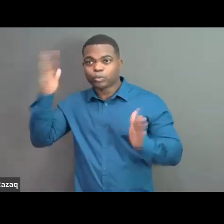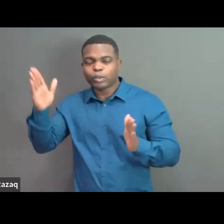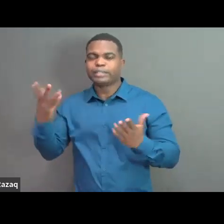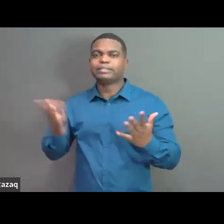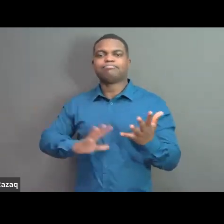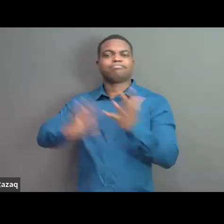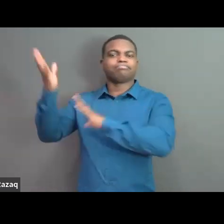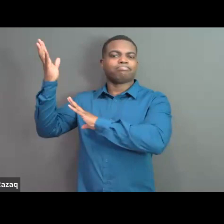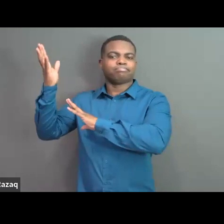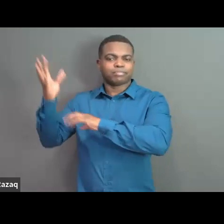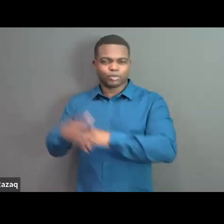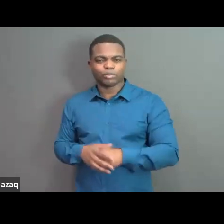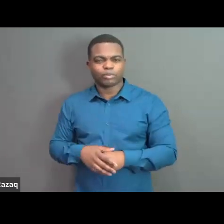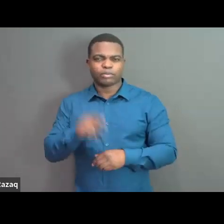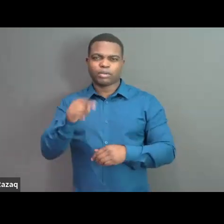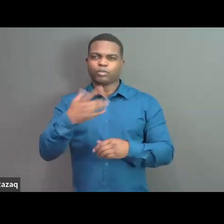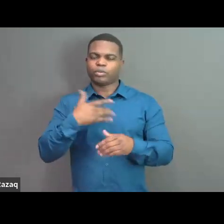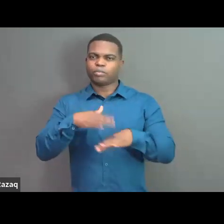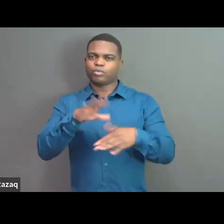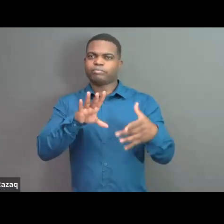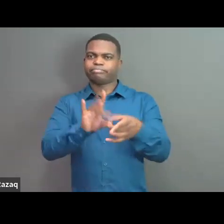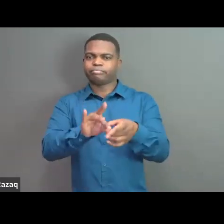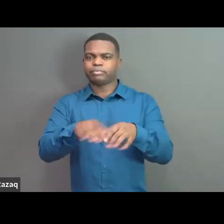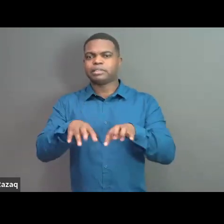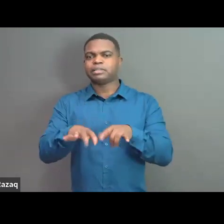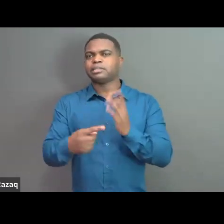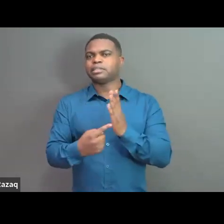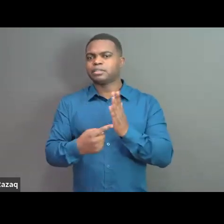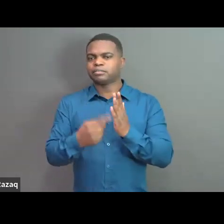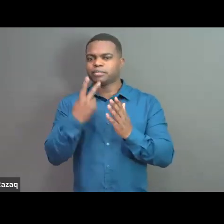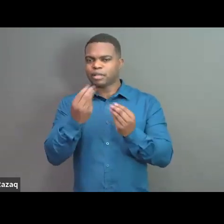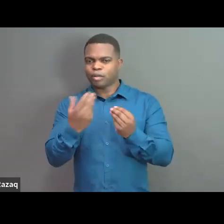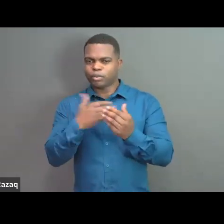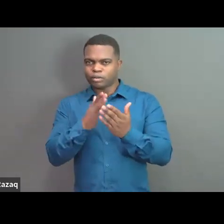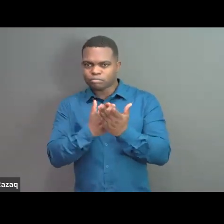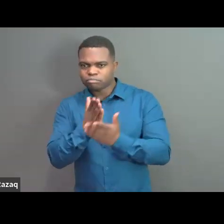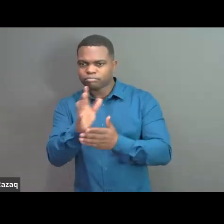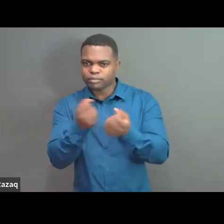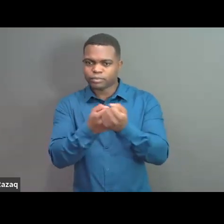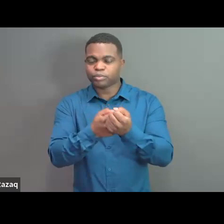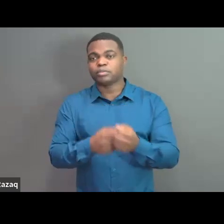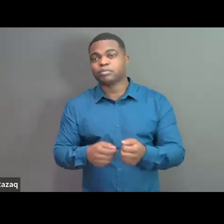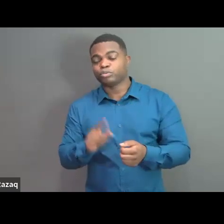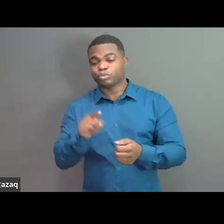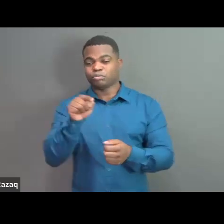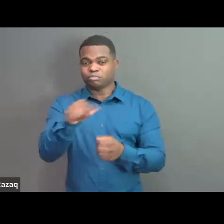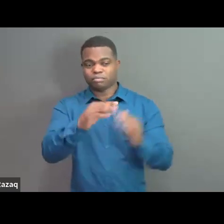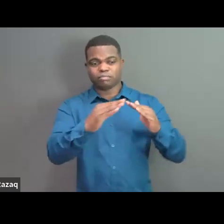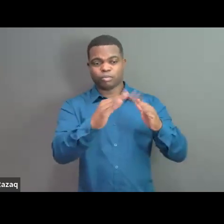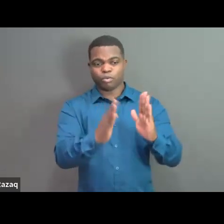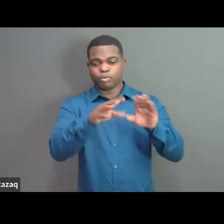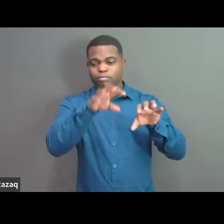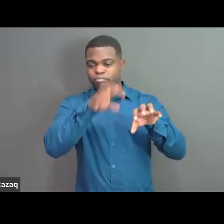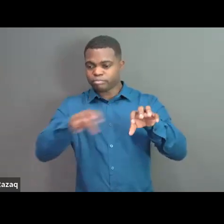be located. And that's the impact of not having an address. Things that we take